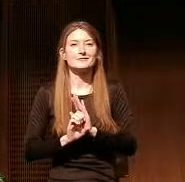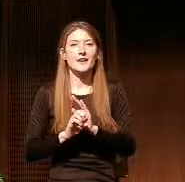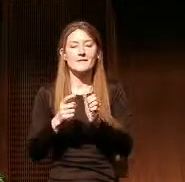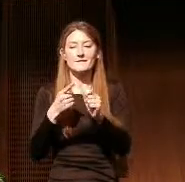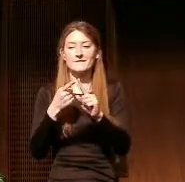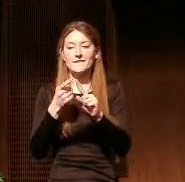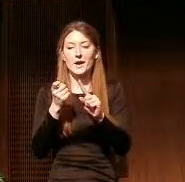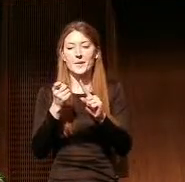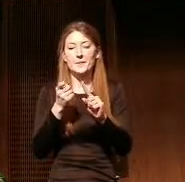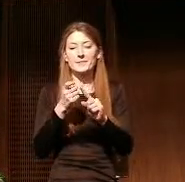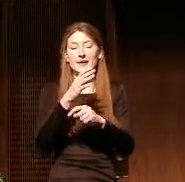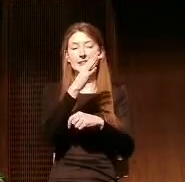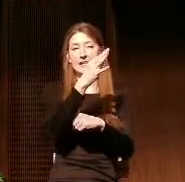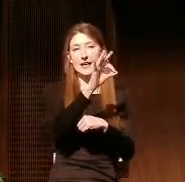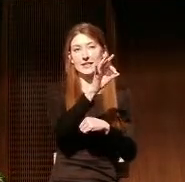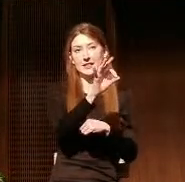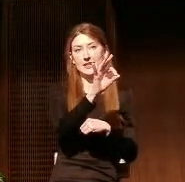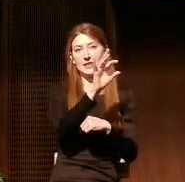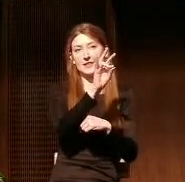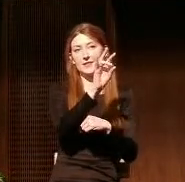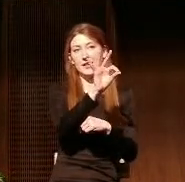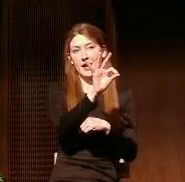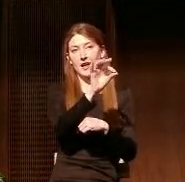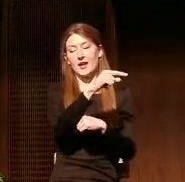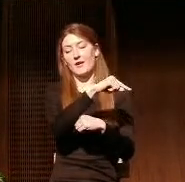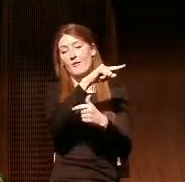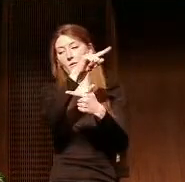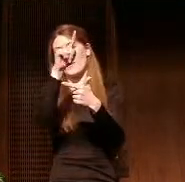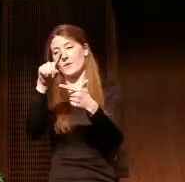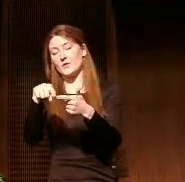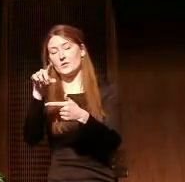From 1979 to 1984,